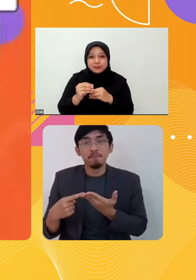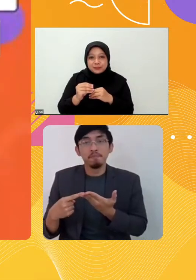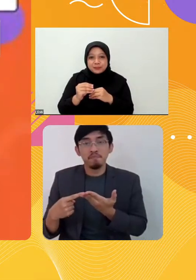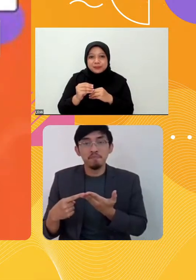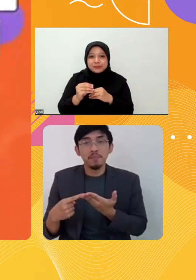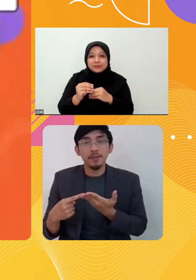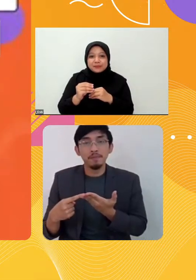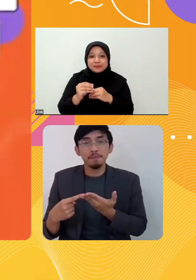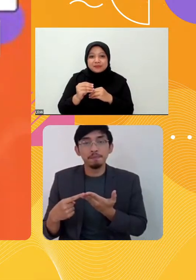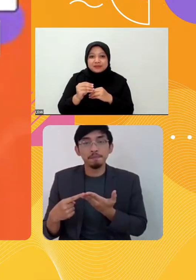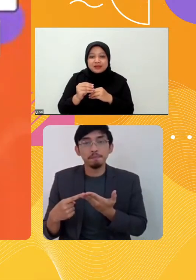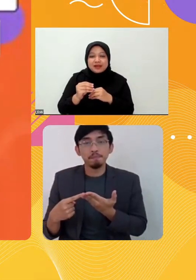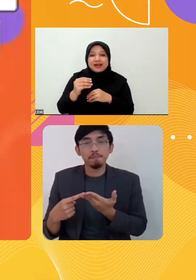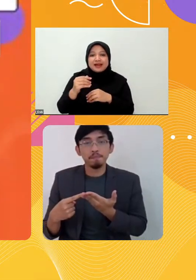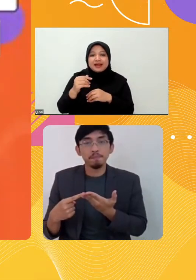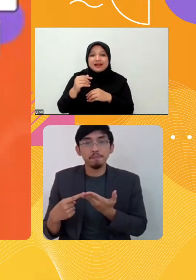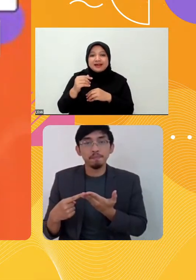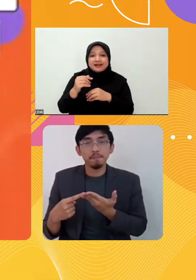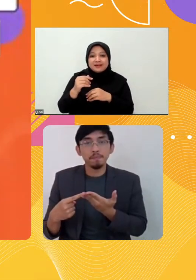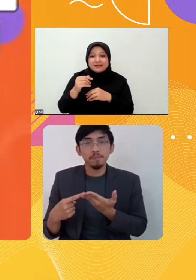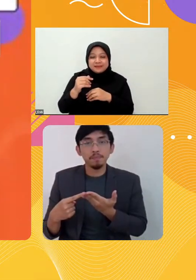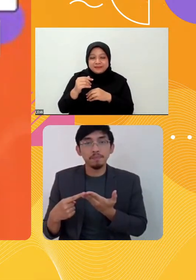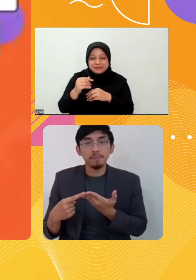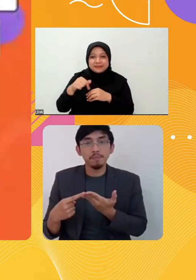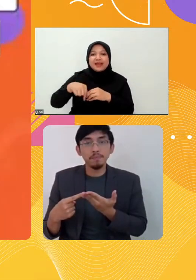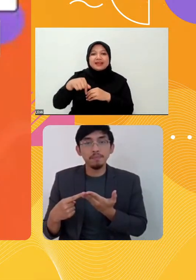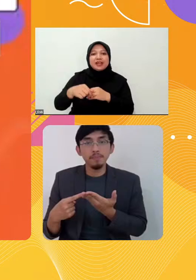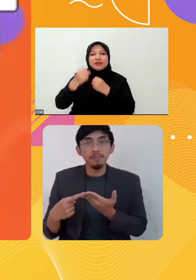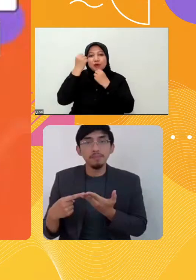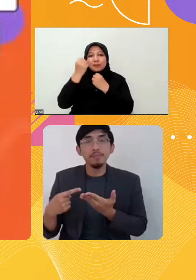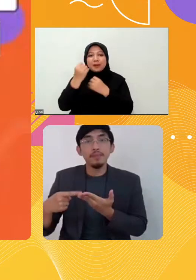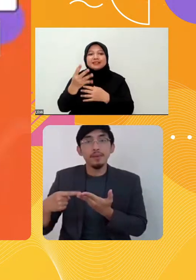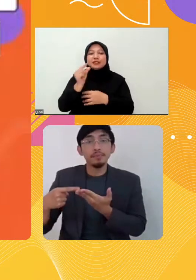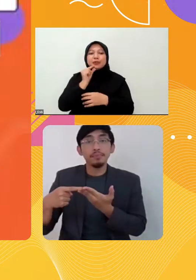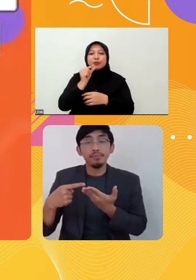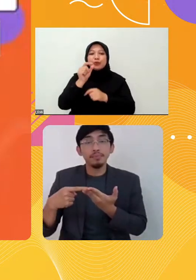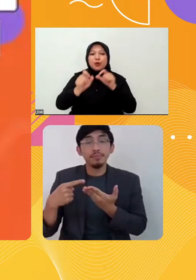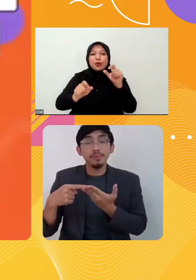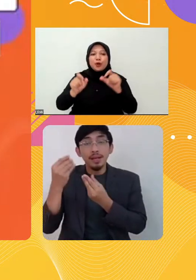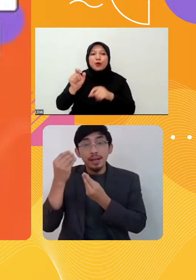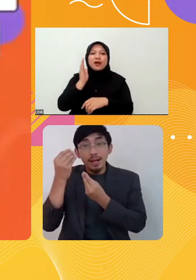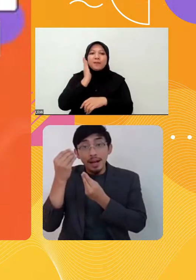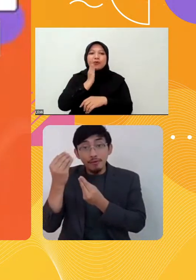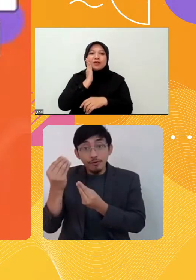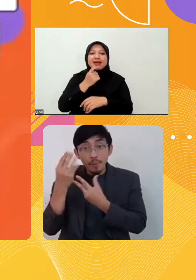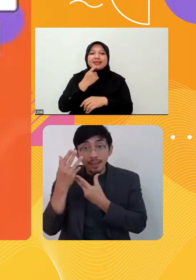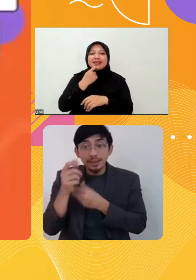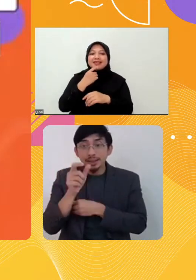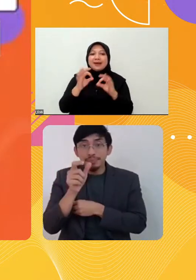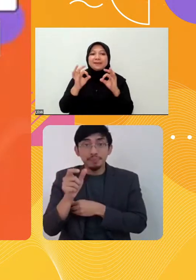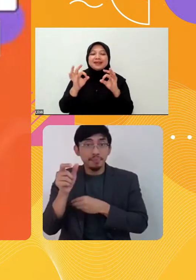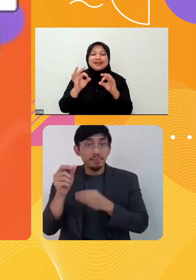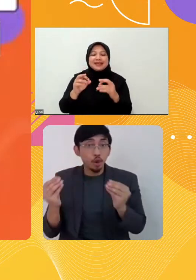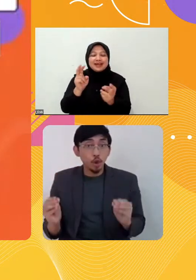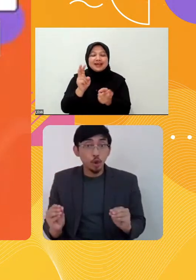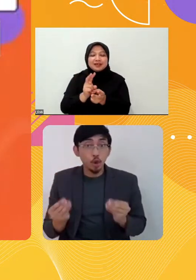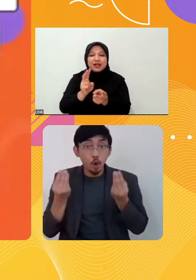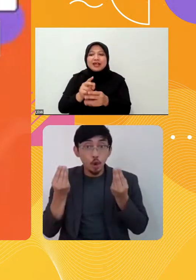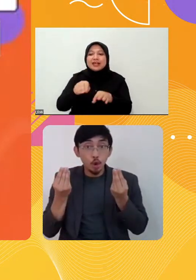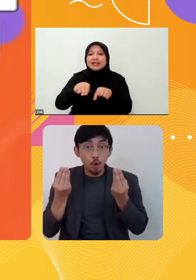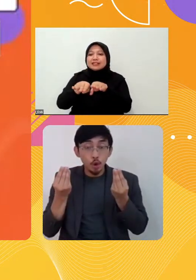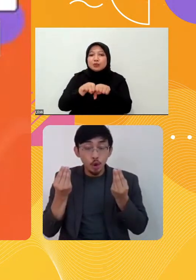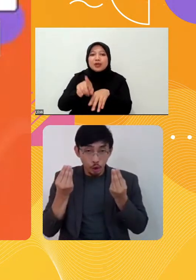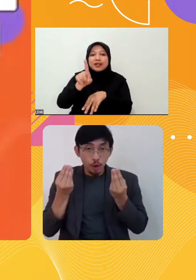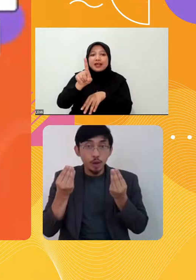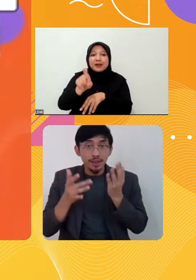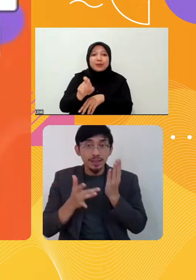delivering the information to the young people in terms of sexuality education is based on young people's need and also young